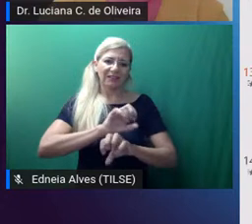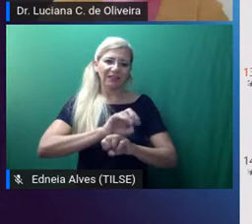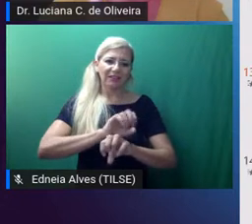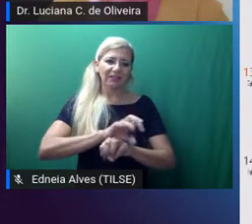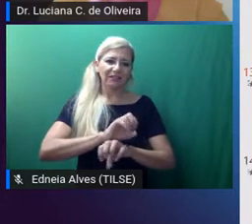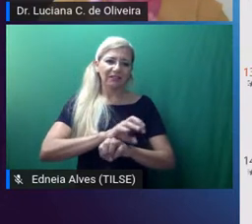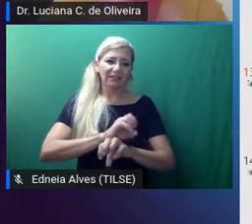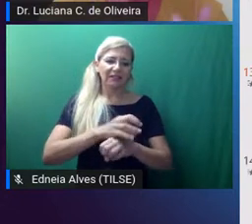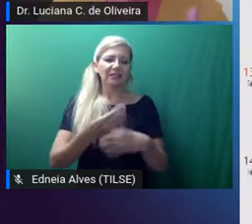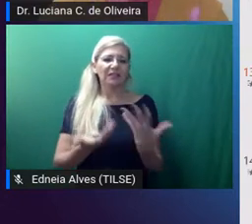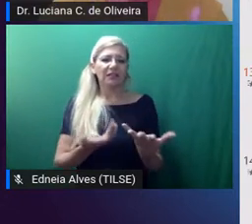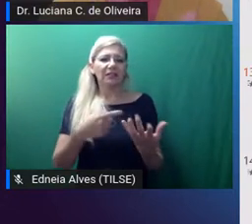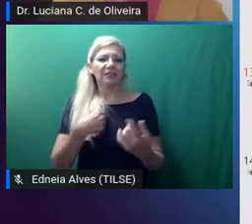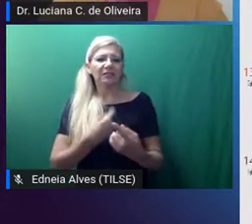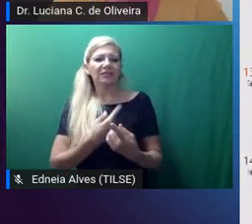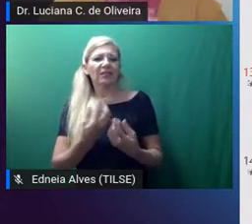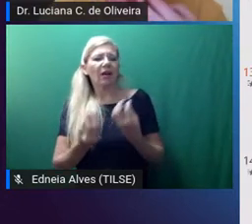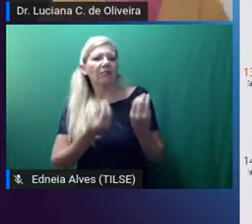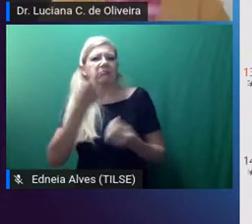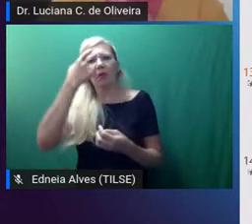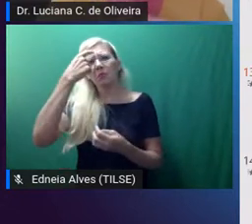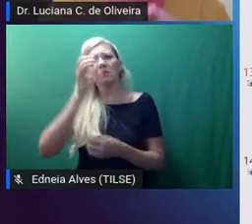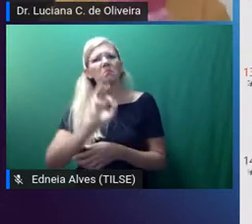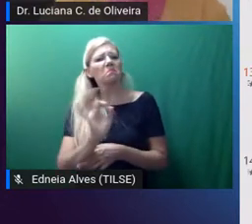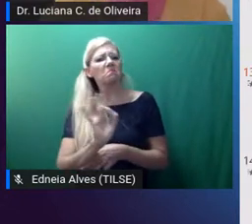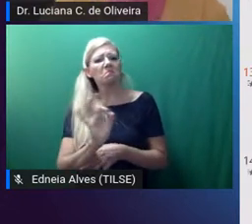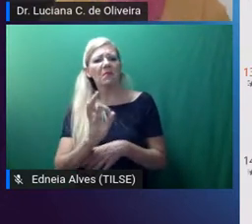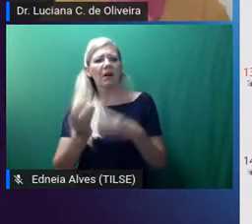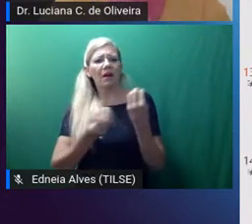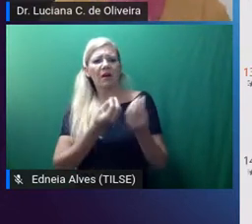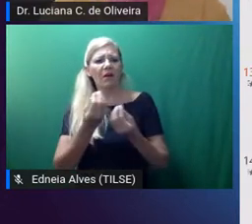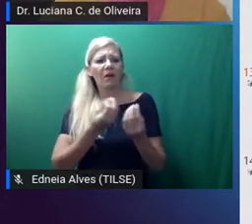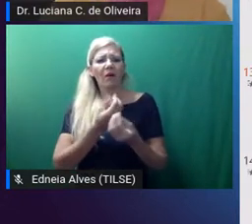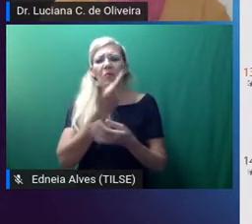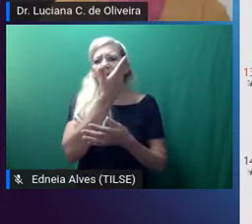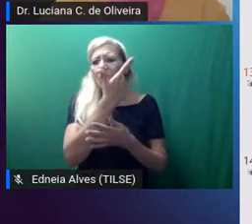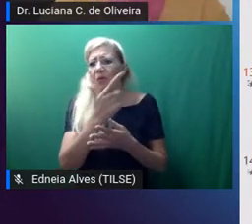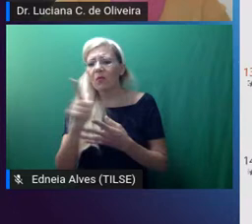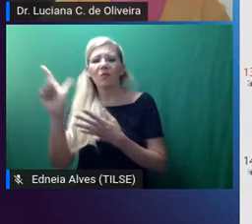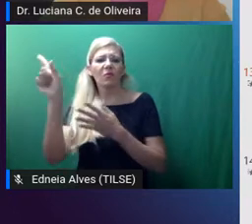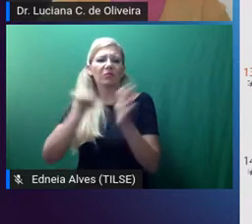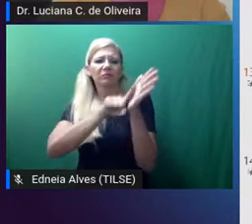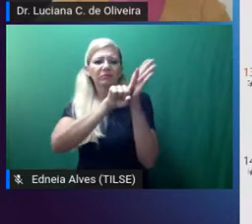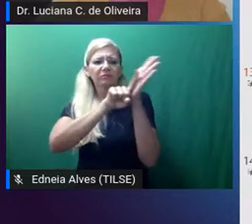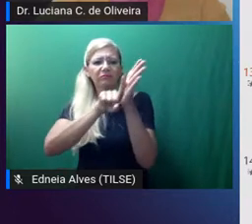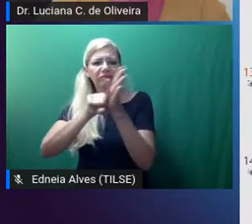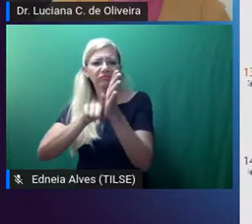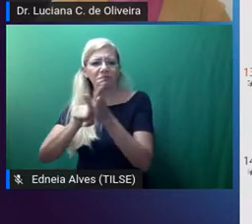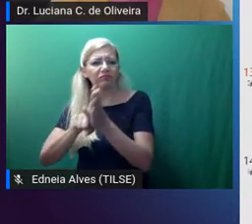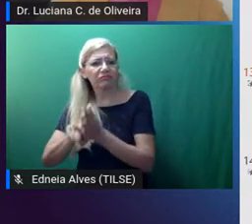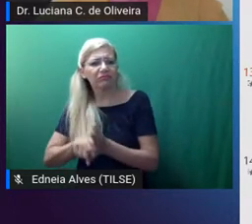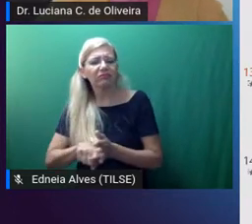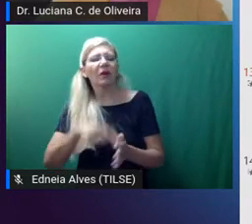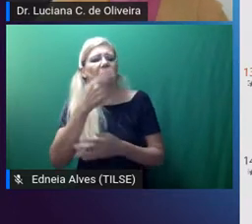considered how to use all the linguistic resources that our students bring to the classroom. So I think that's really